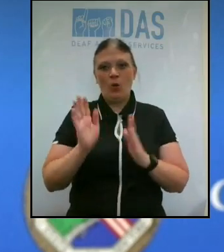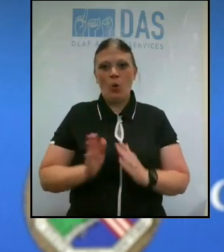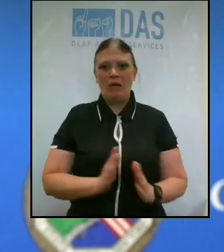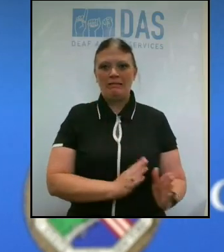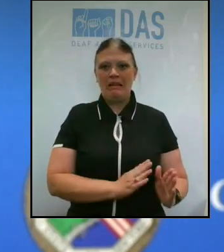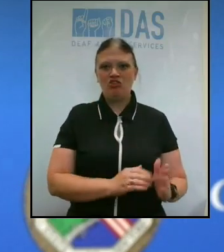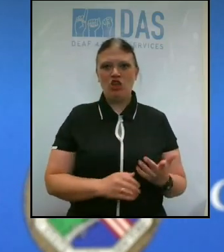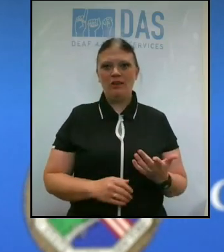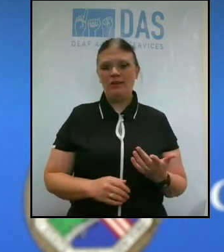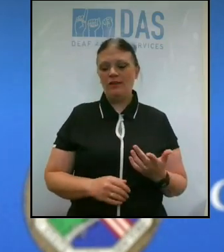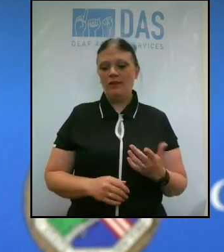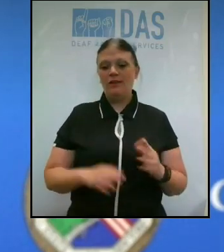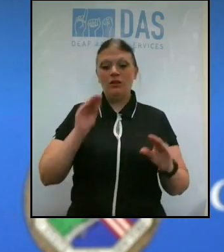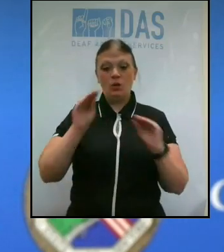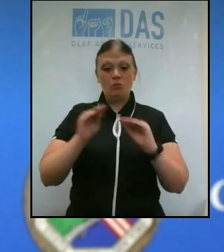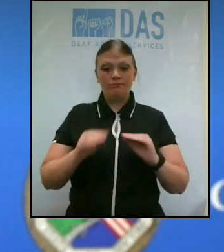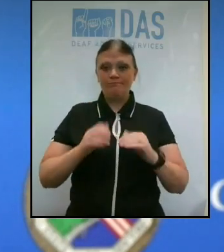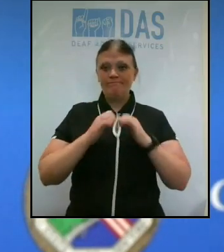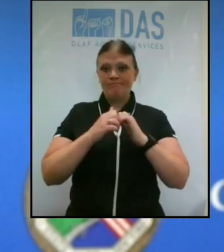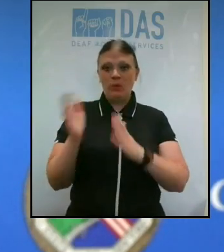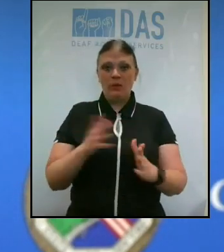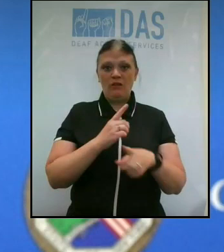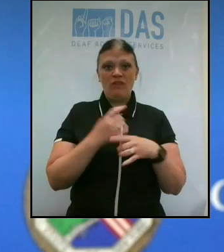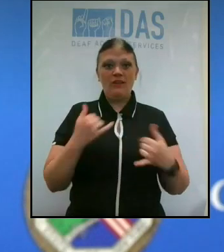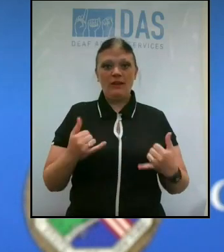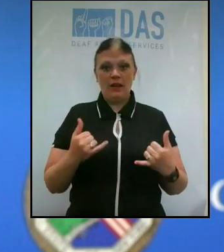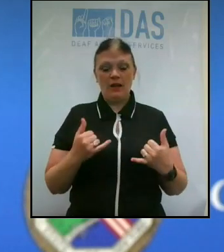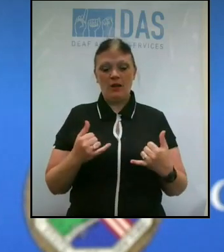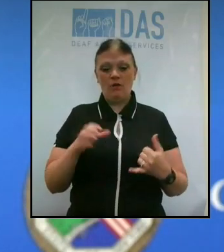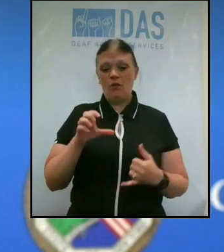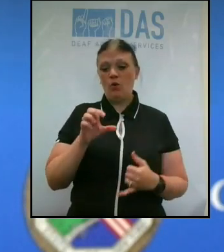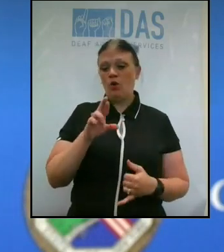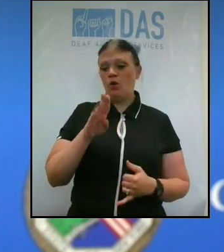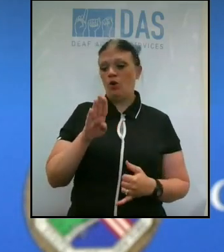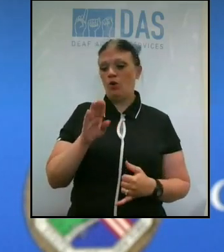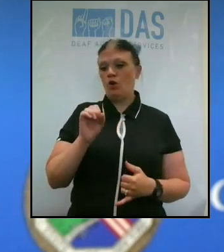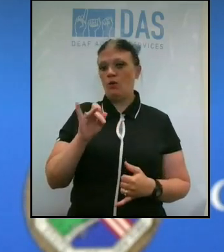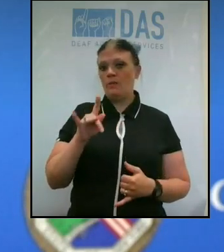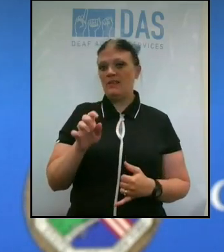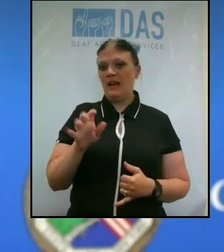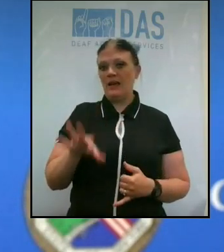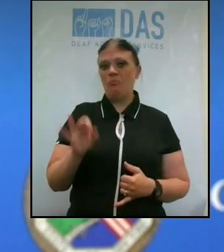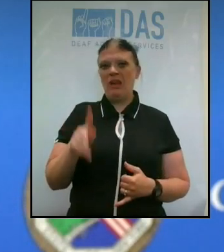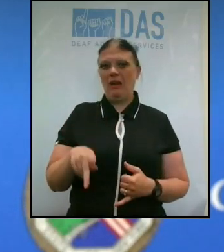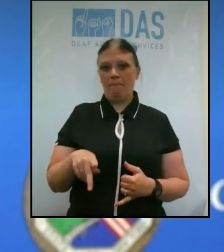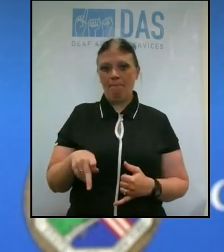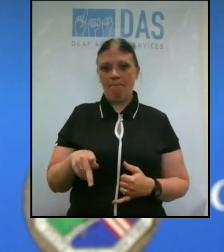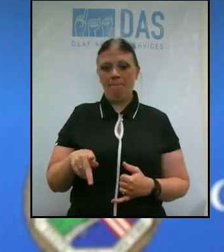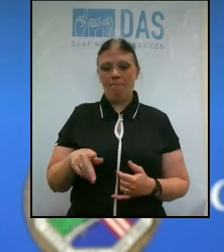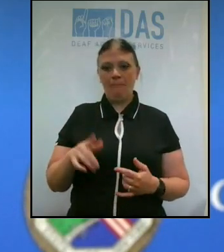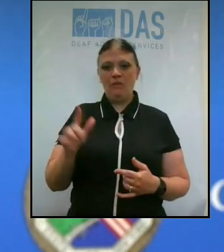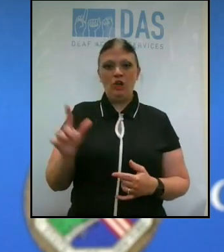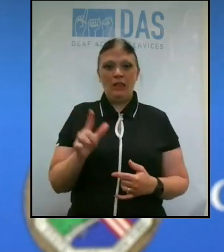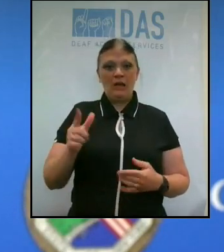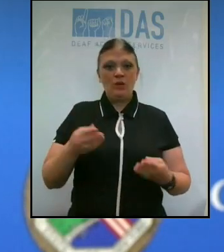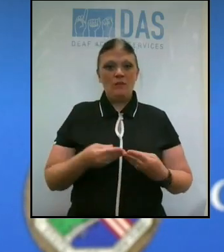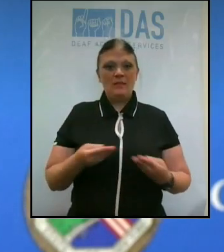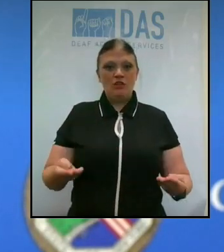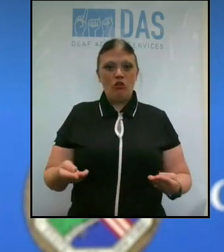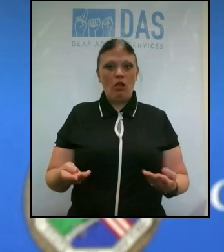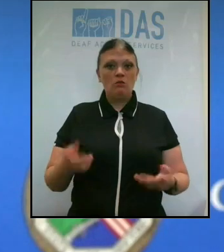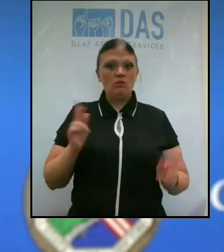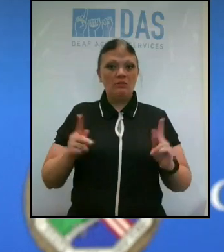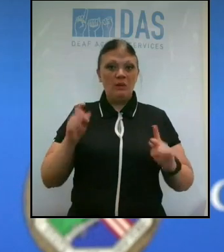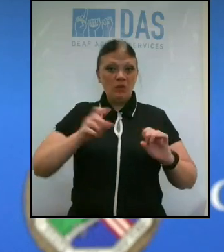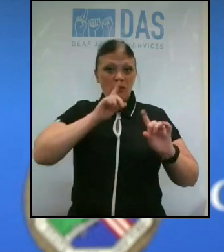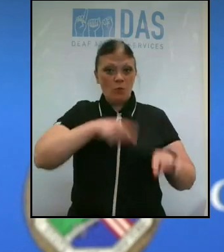they are putting together a plan right now to do curbside pickup of library materials that people